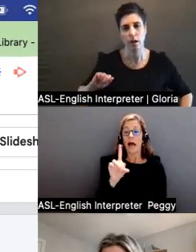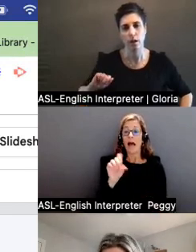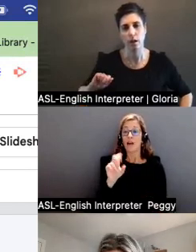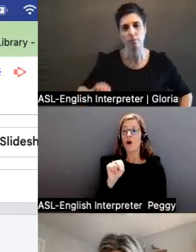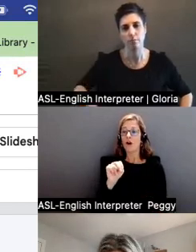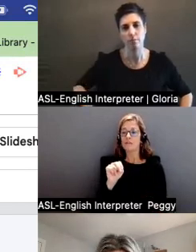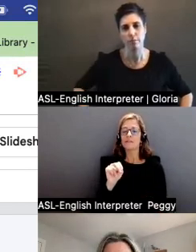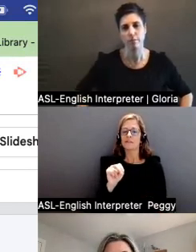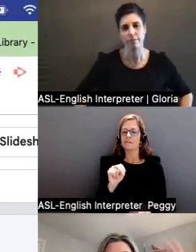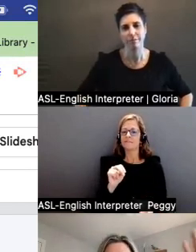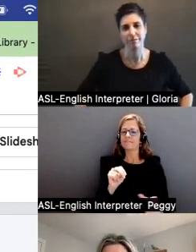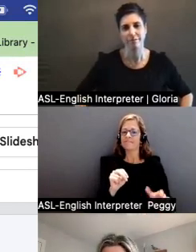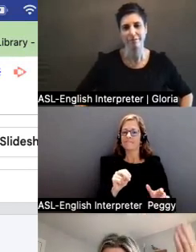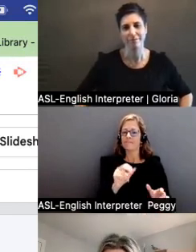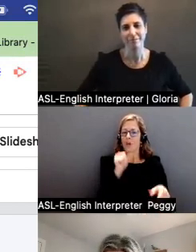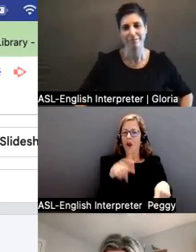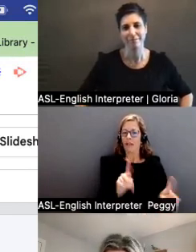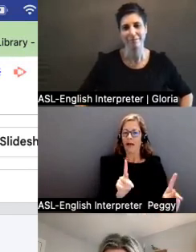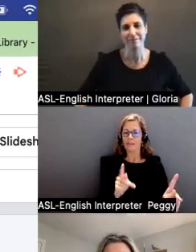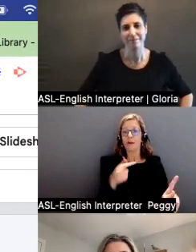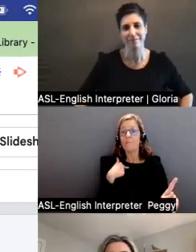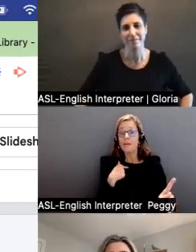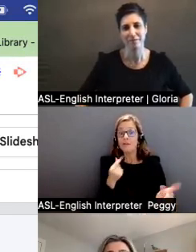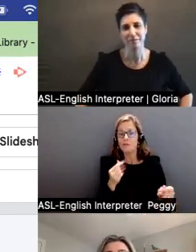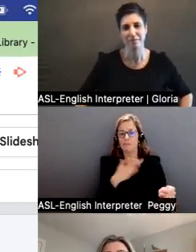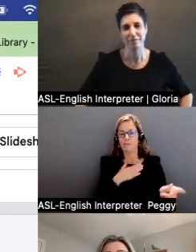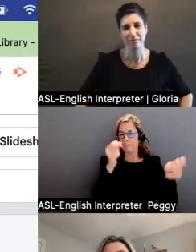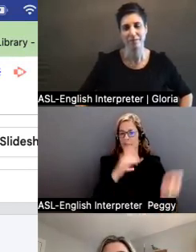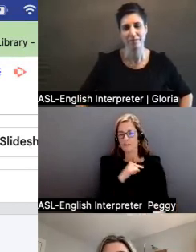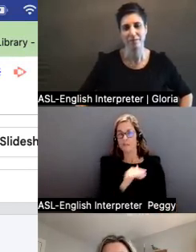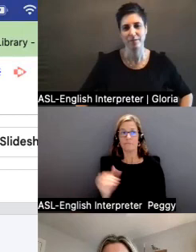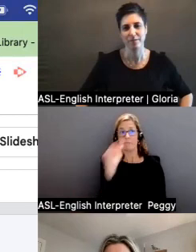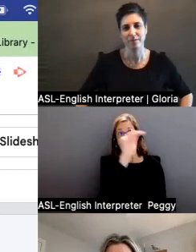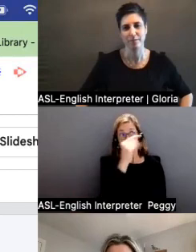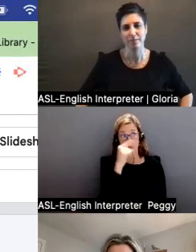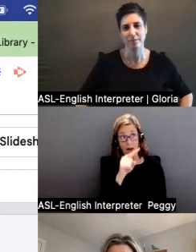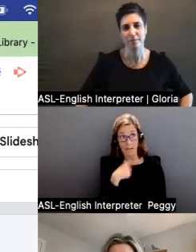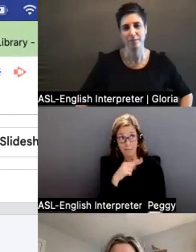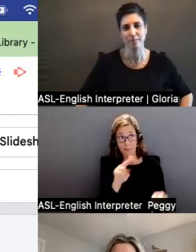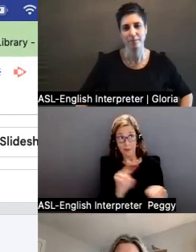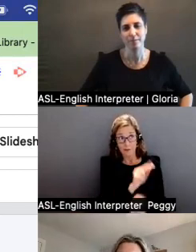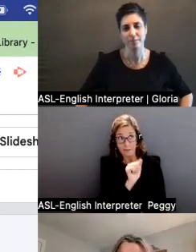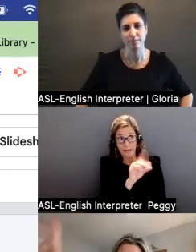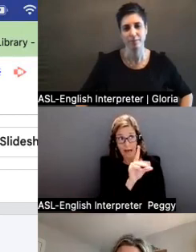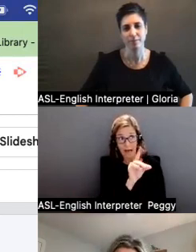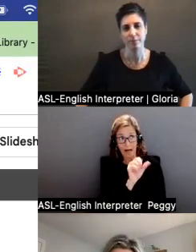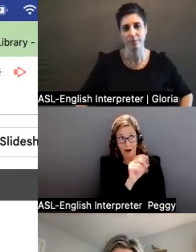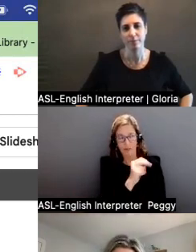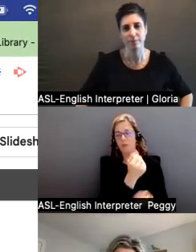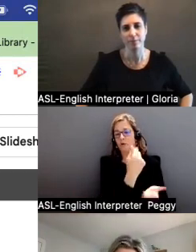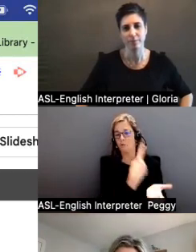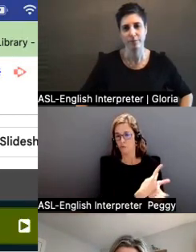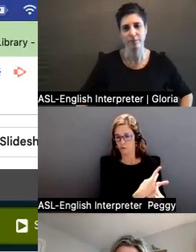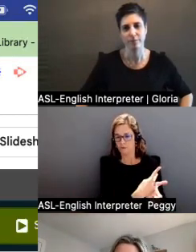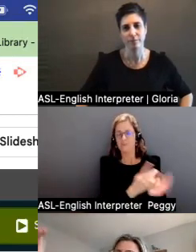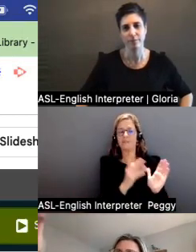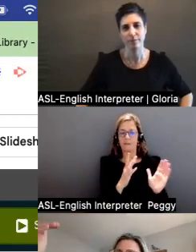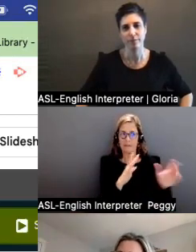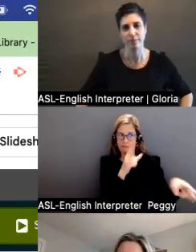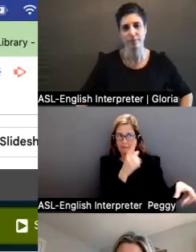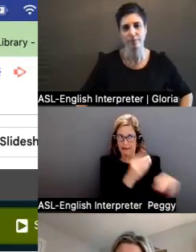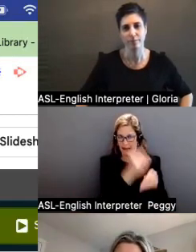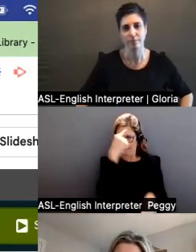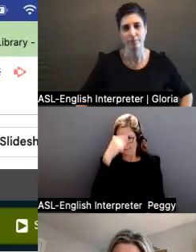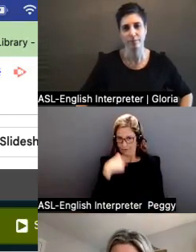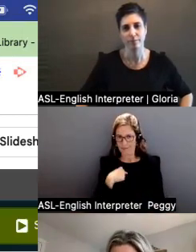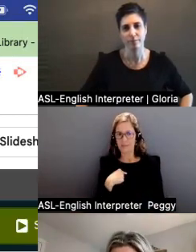add this extension? He said, yes, enabled it. And now when I open Pear Deck, on the right side of my slides, I